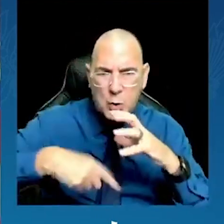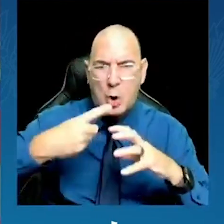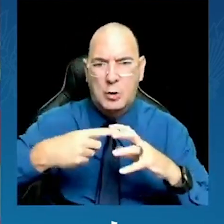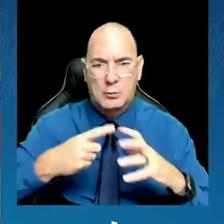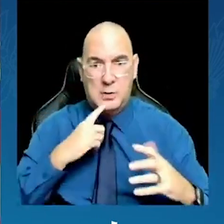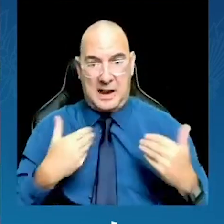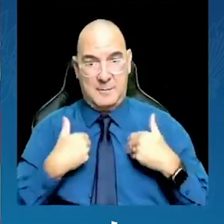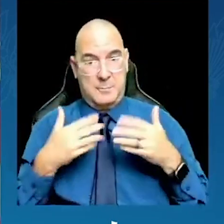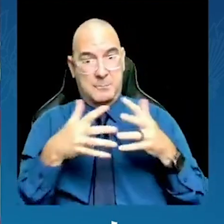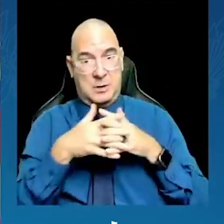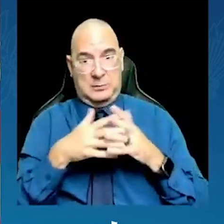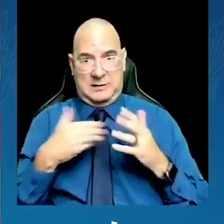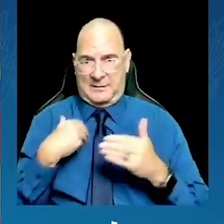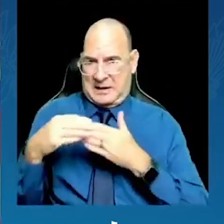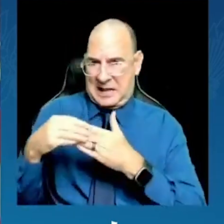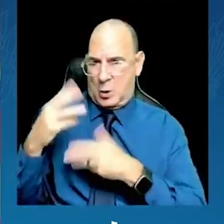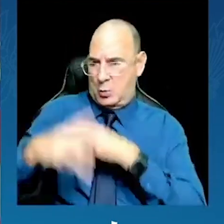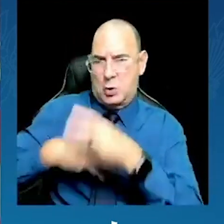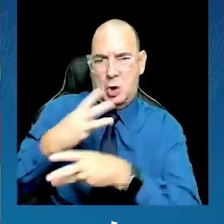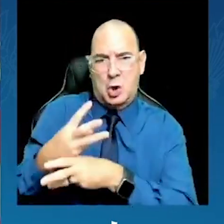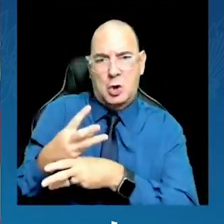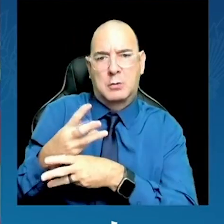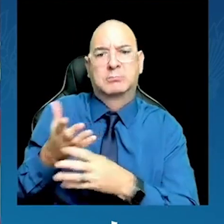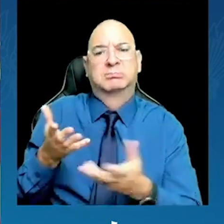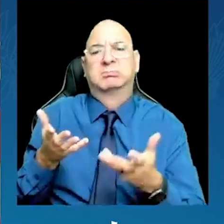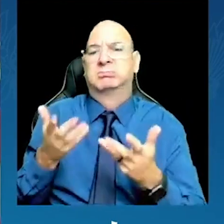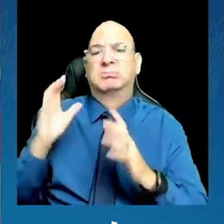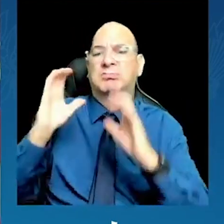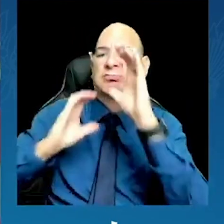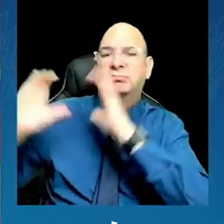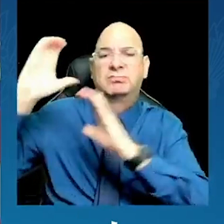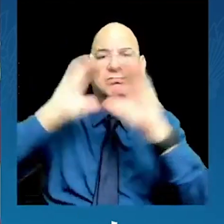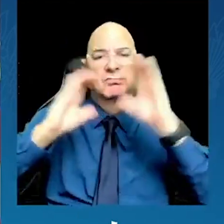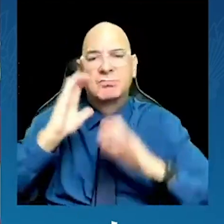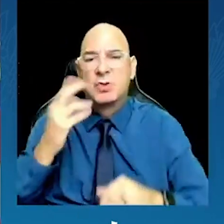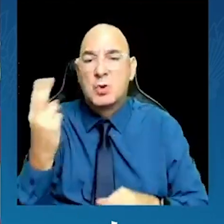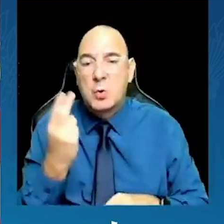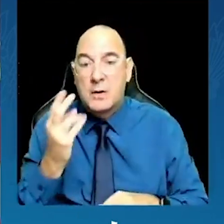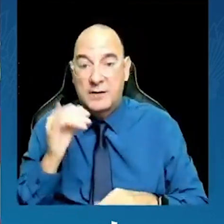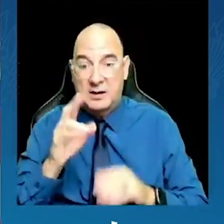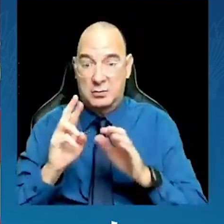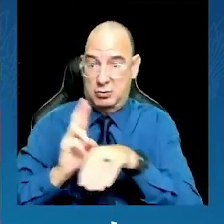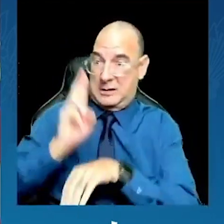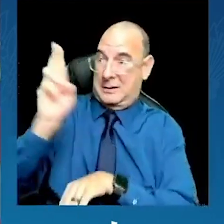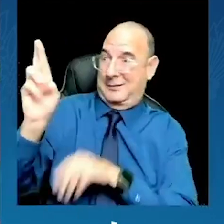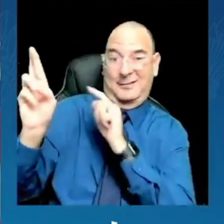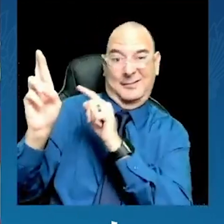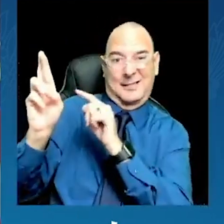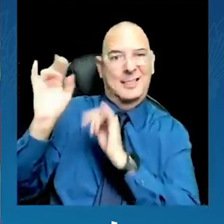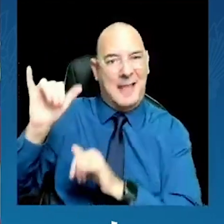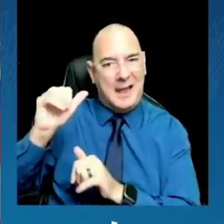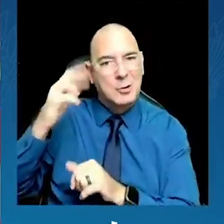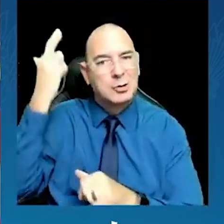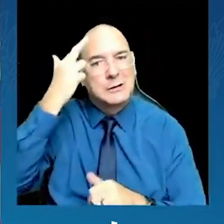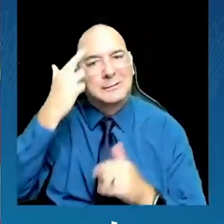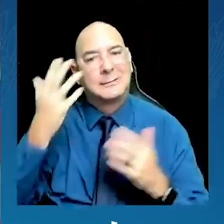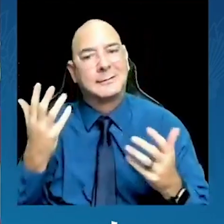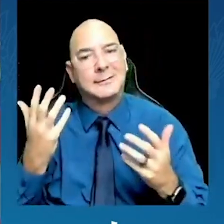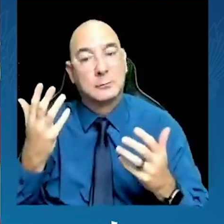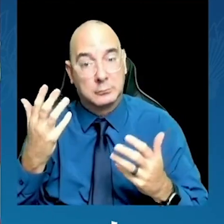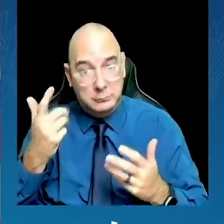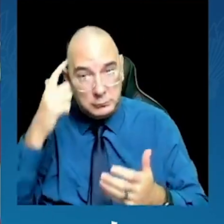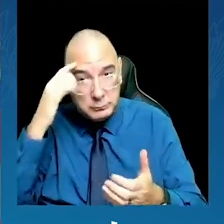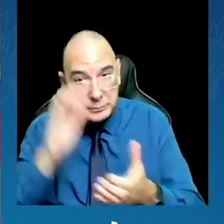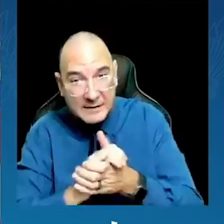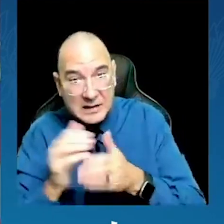in the exploration and use of space. And I do believe that our leadership has